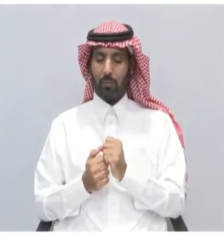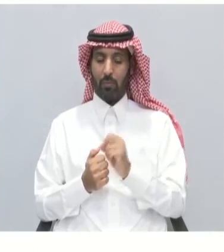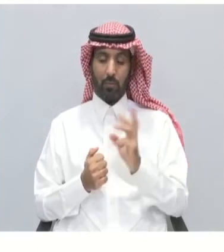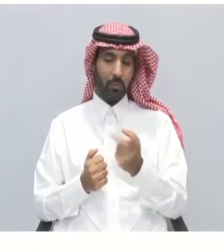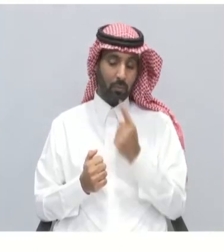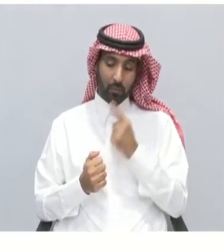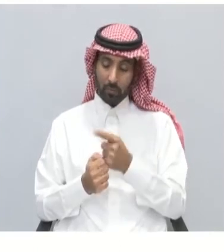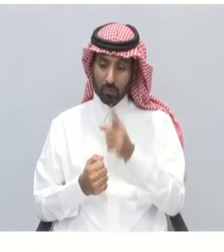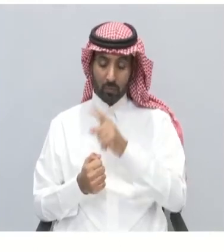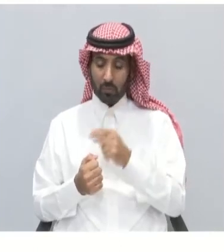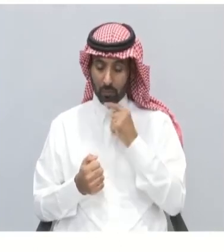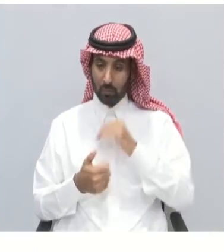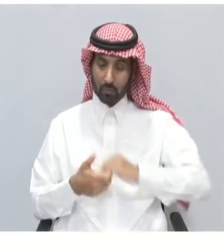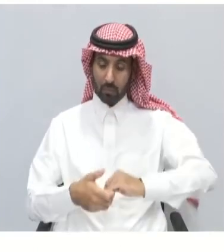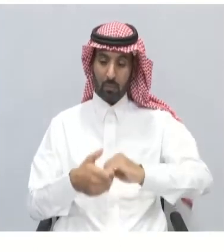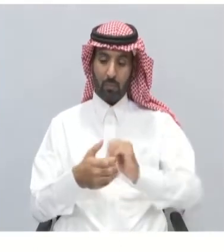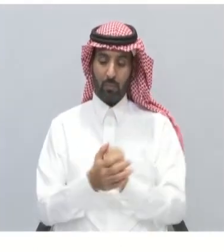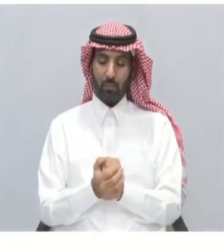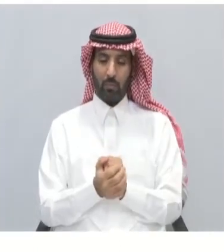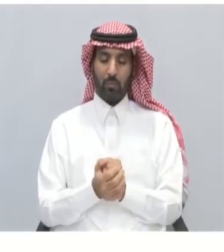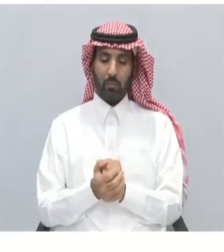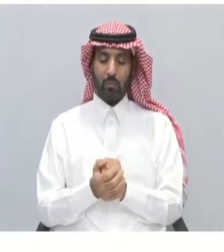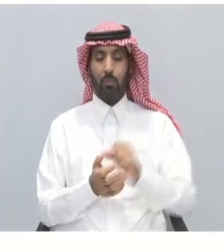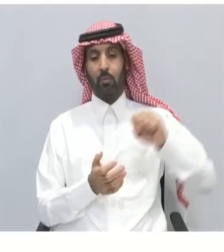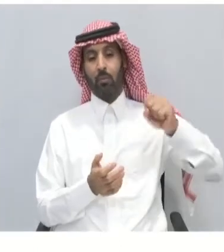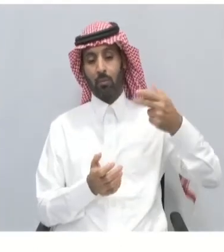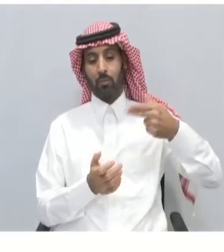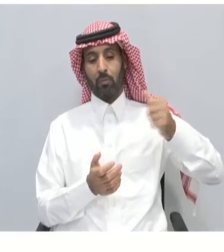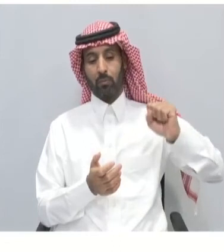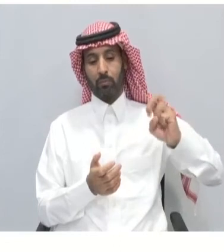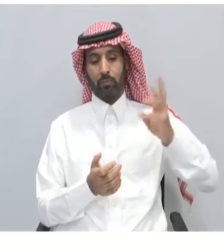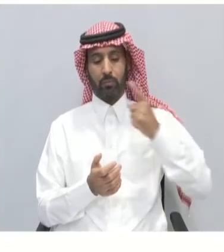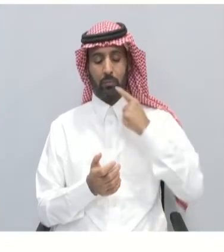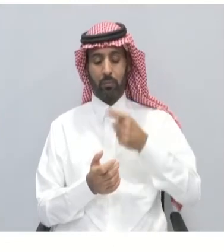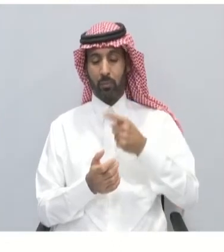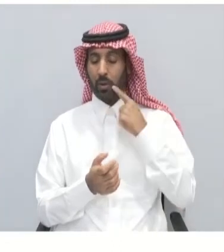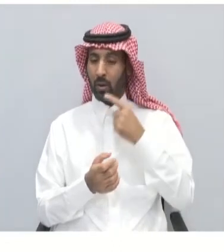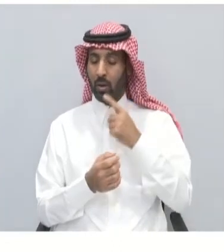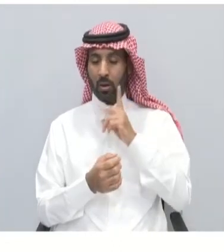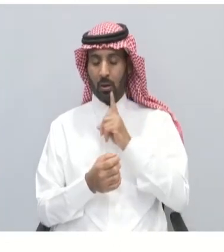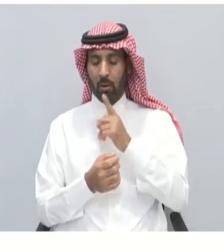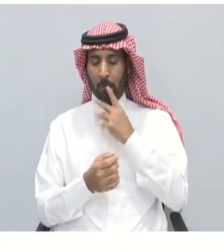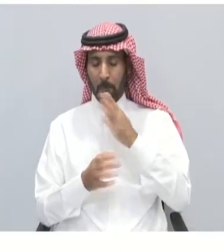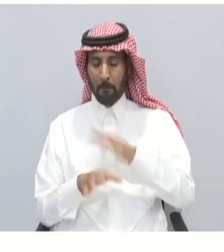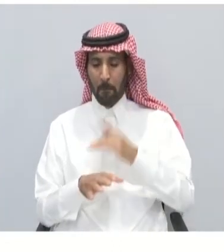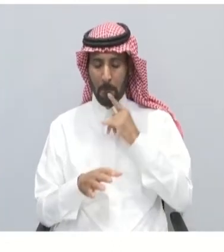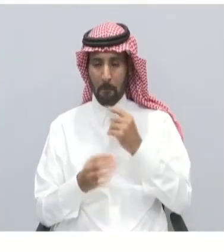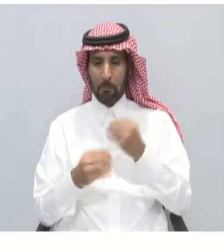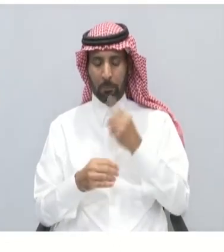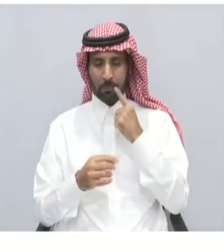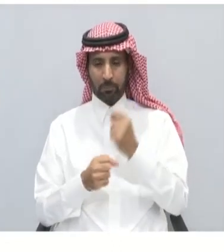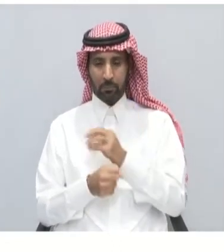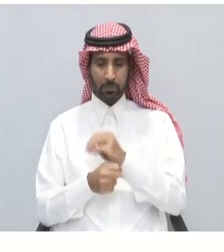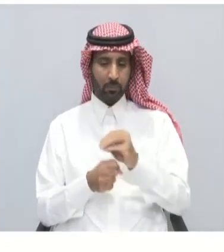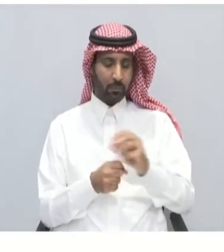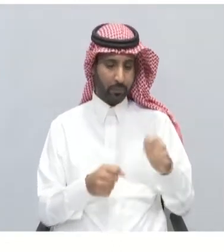or you ask someone for help? Shahad would say, my mom spent a lot of time and effort teaching